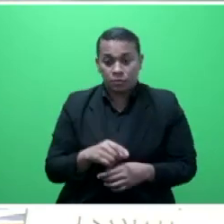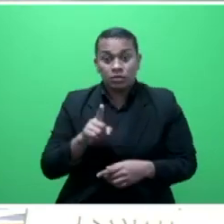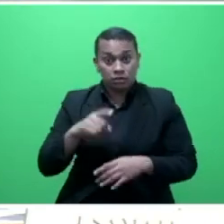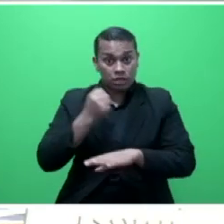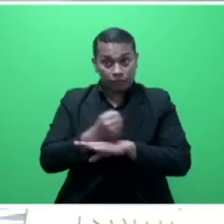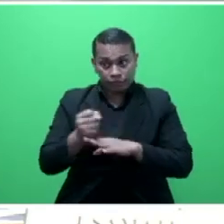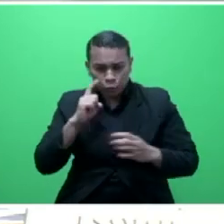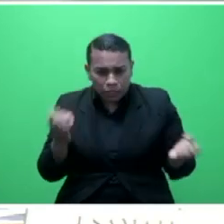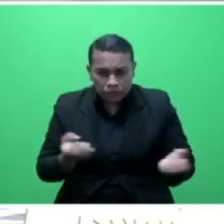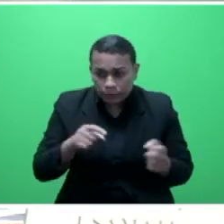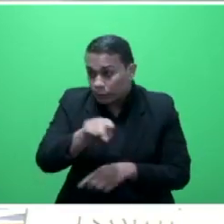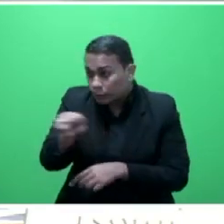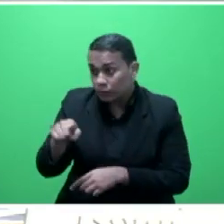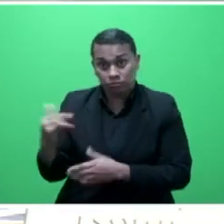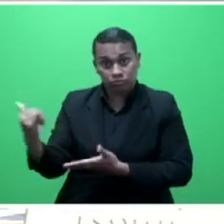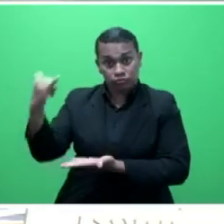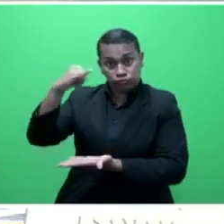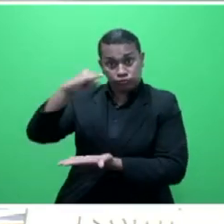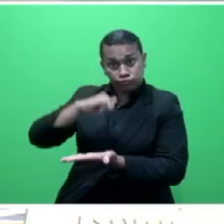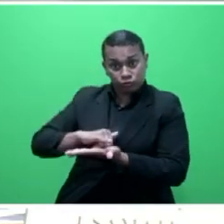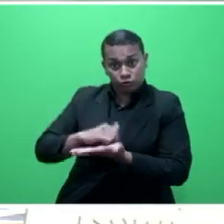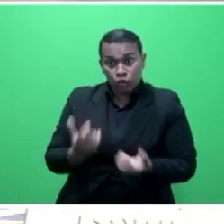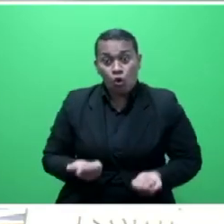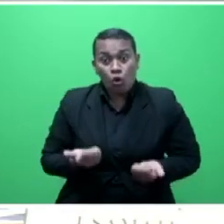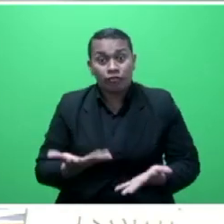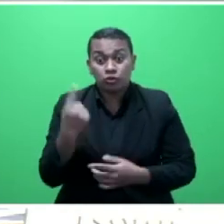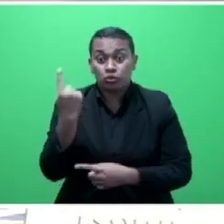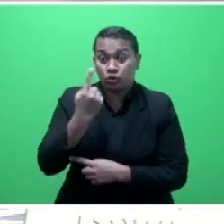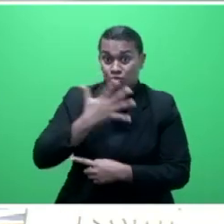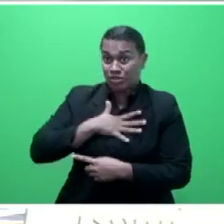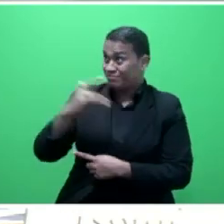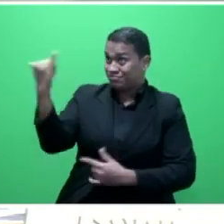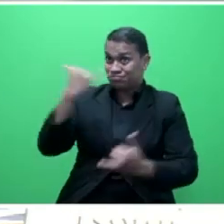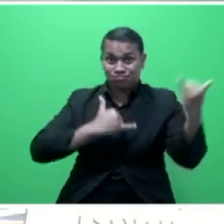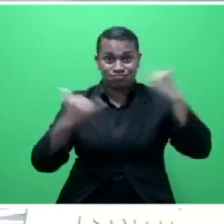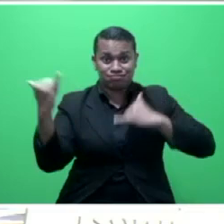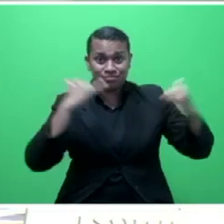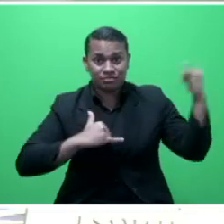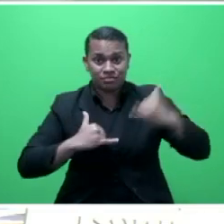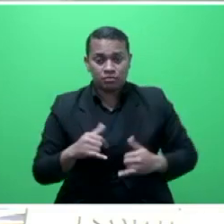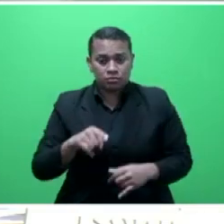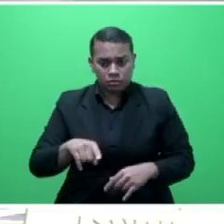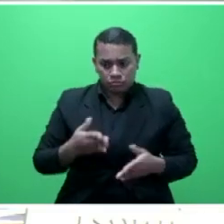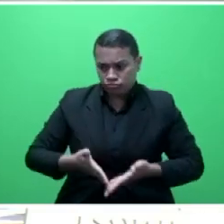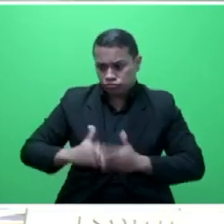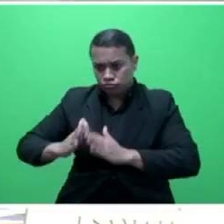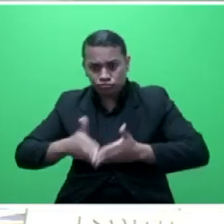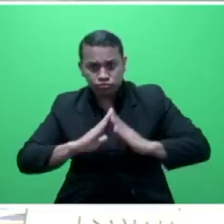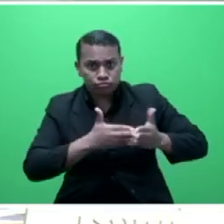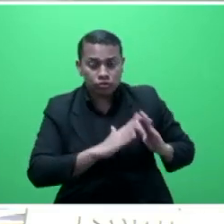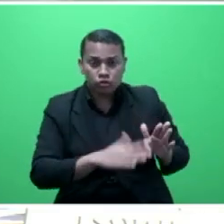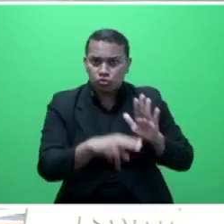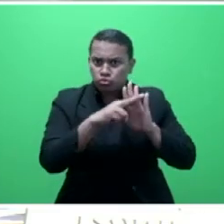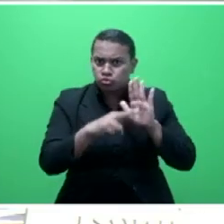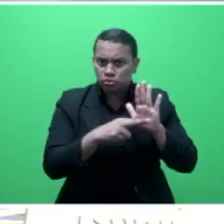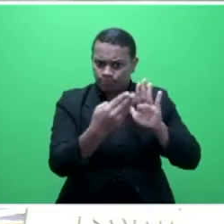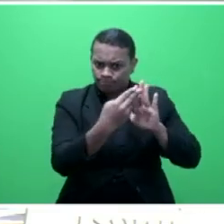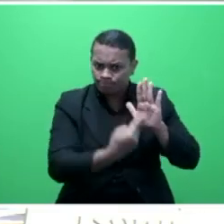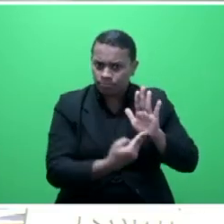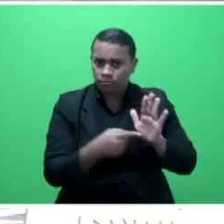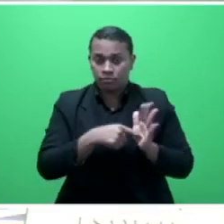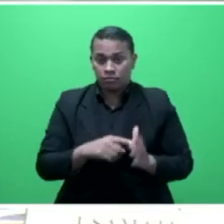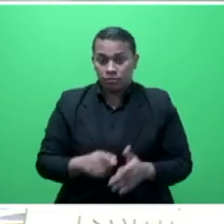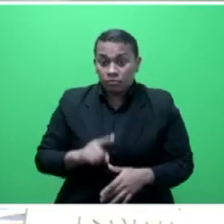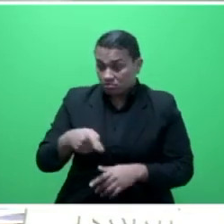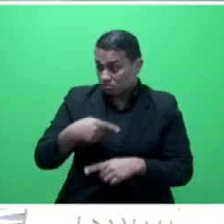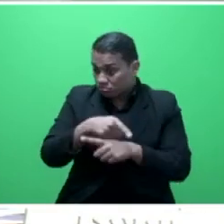visitors these irresistible opportunities, but our tourism operators must match that commitment by adapting to the new